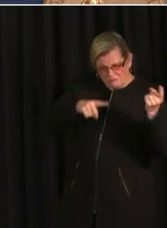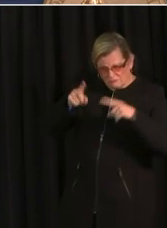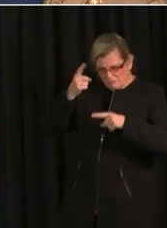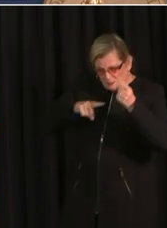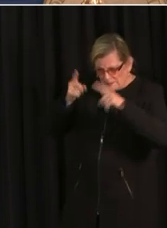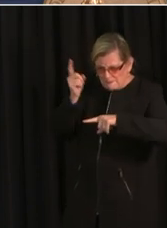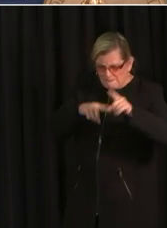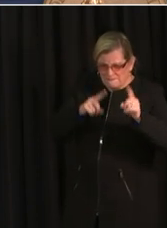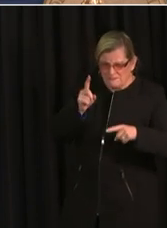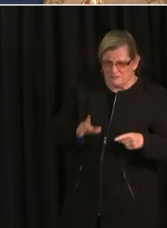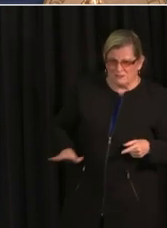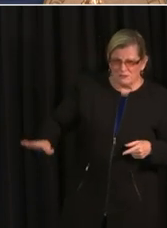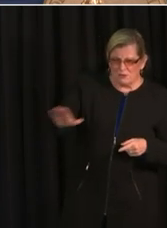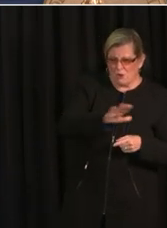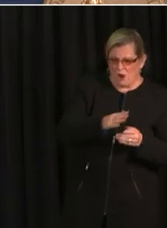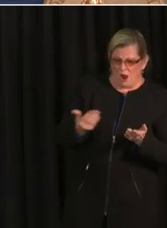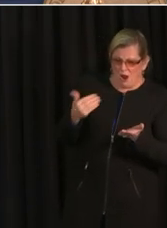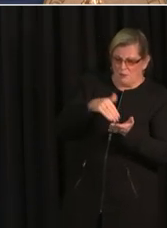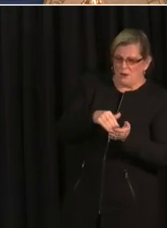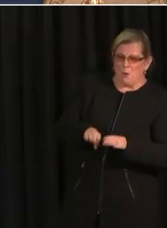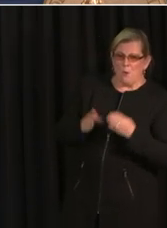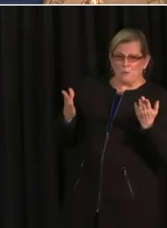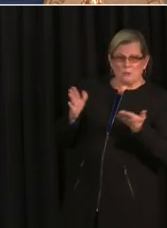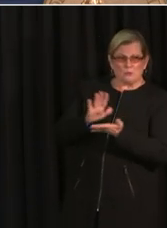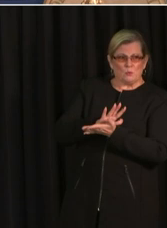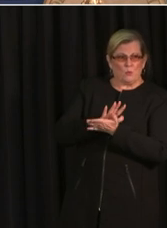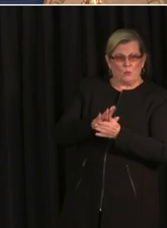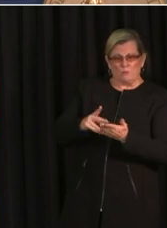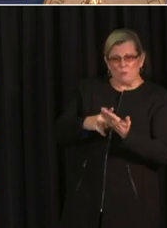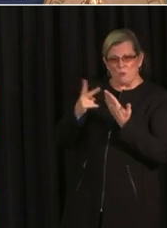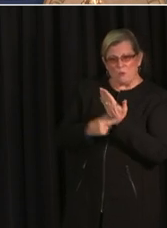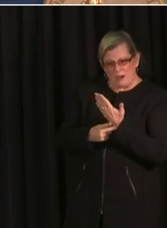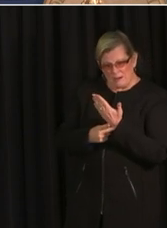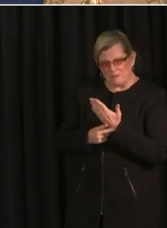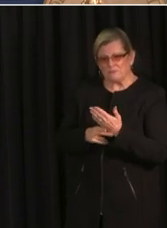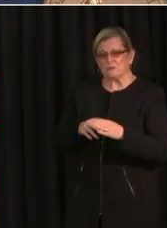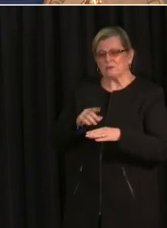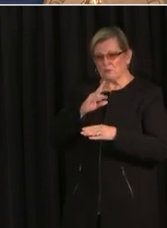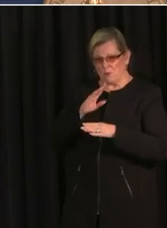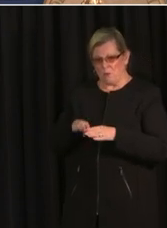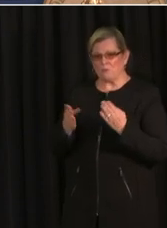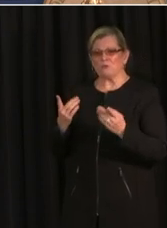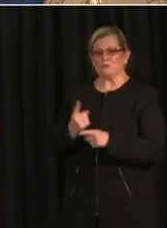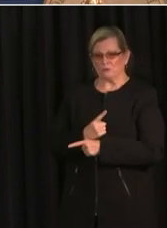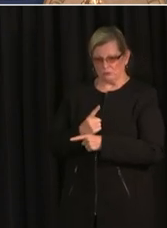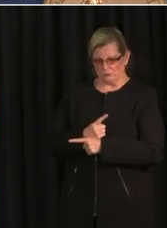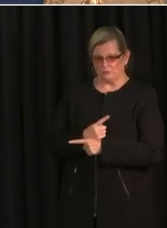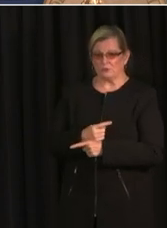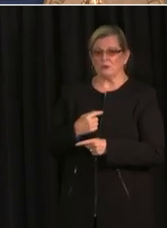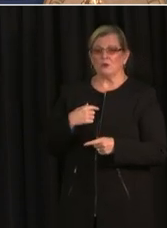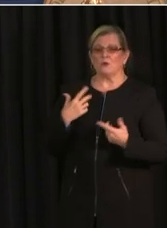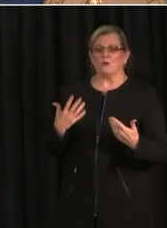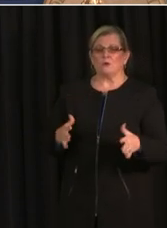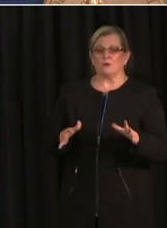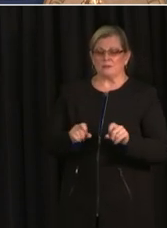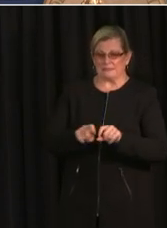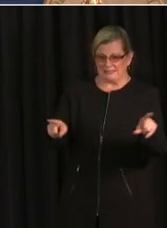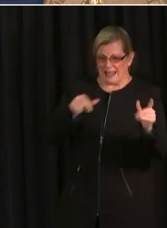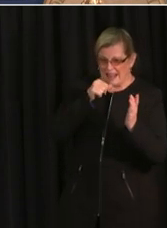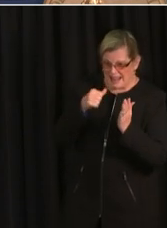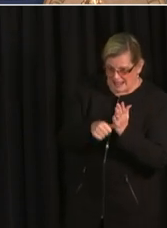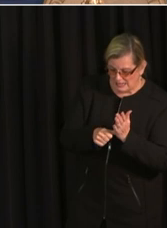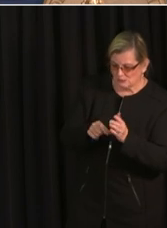their reopening plans and will continue to meet regularly. And today, we are sending a letter to